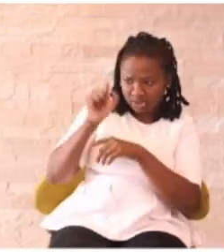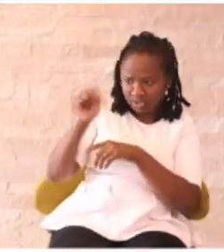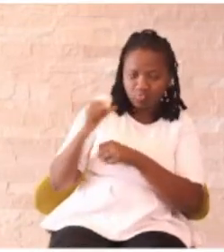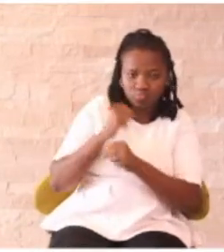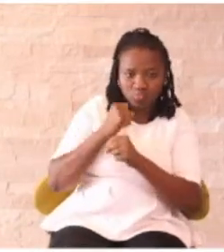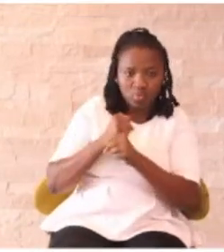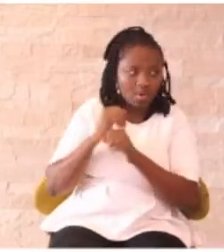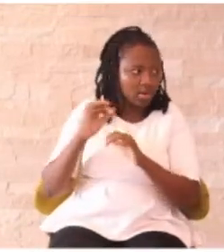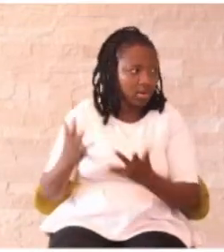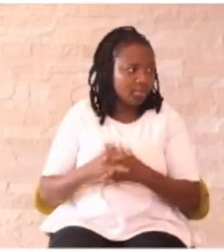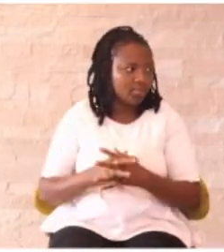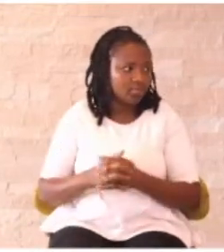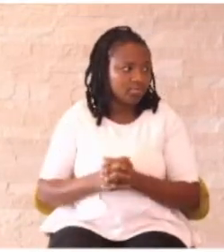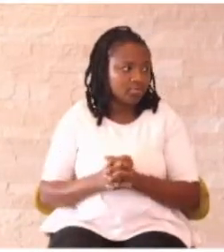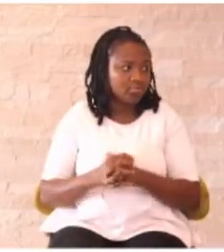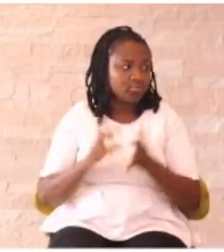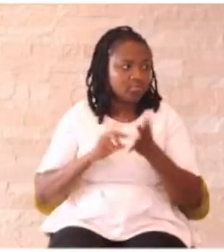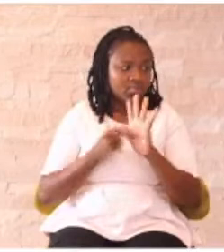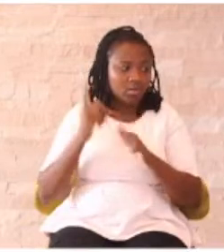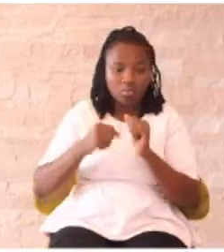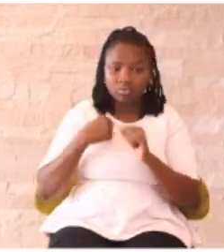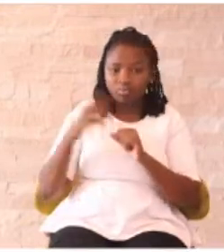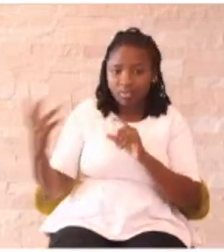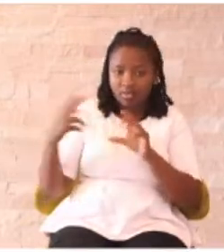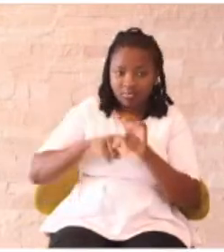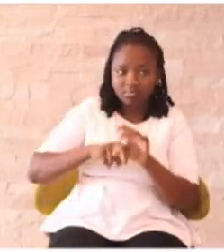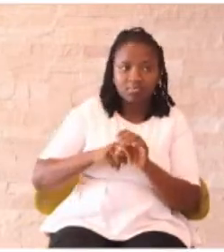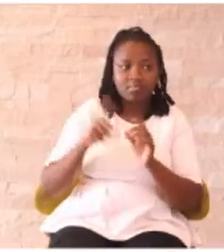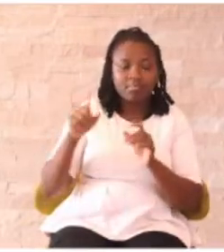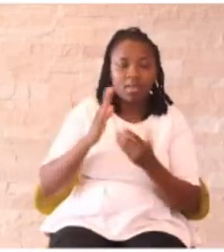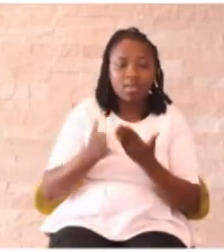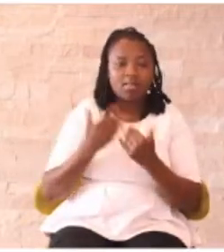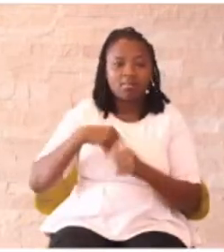doing. So we brought them on board.